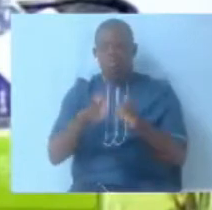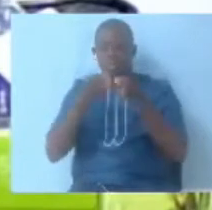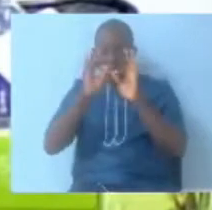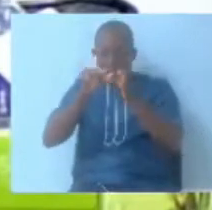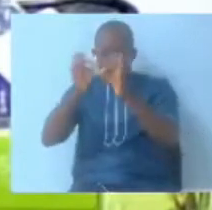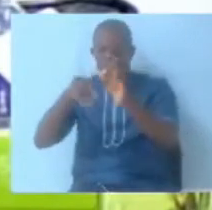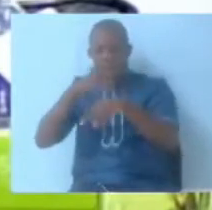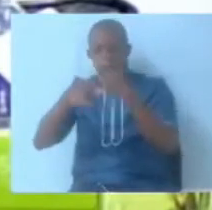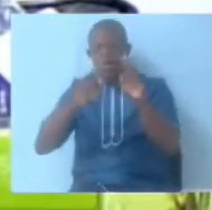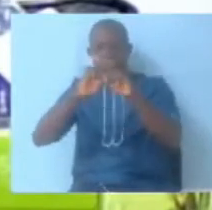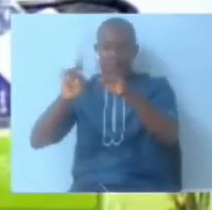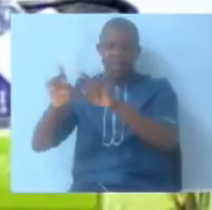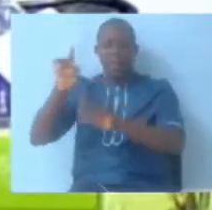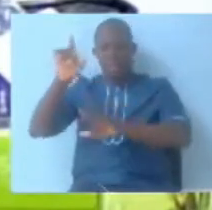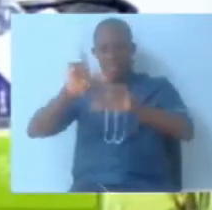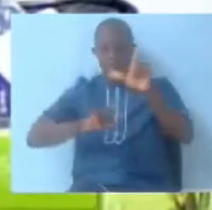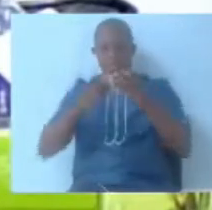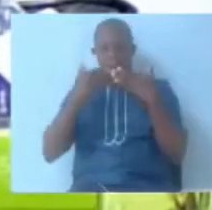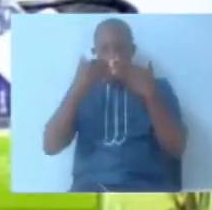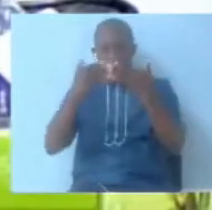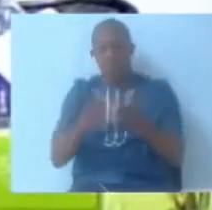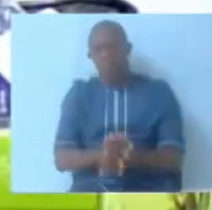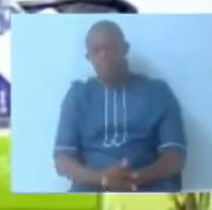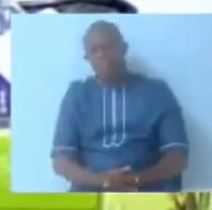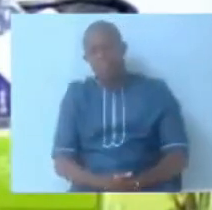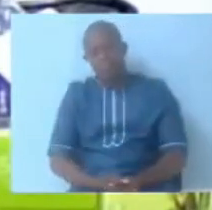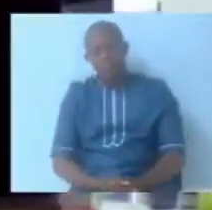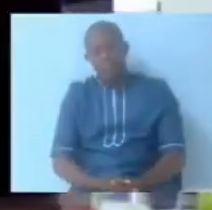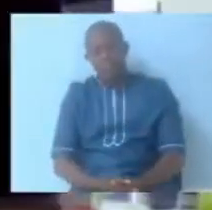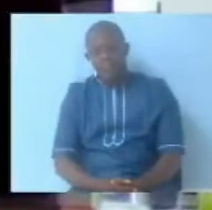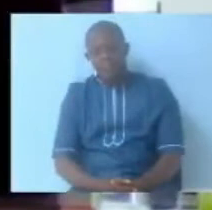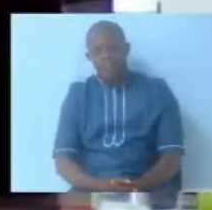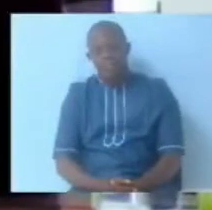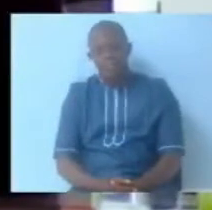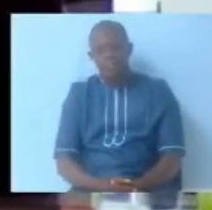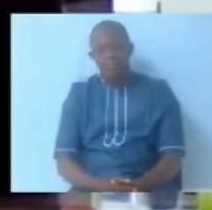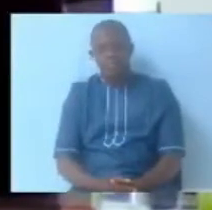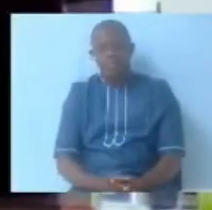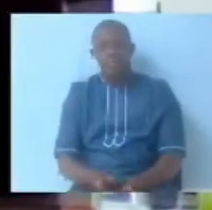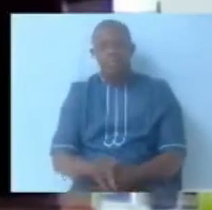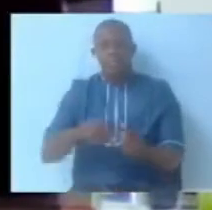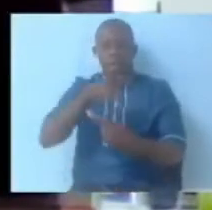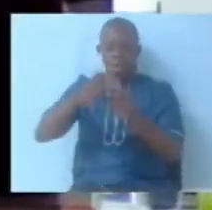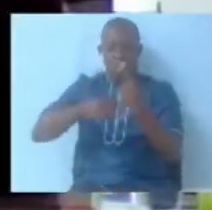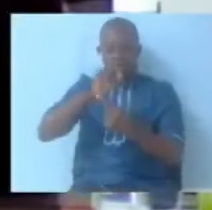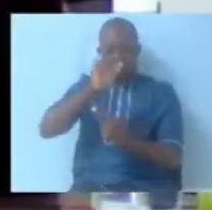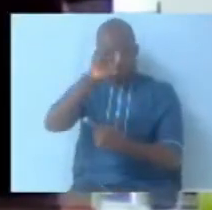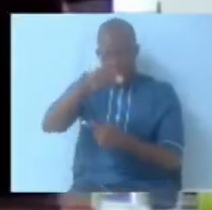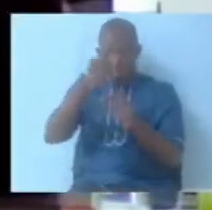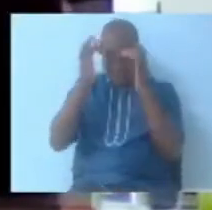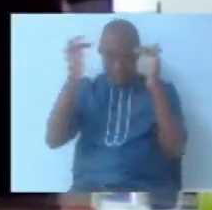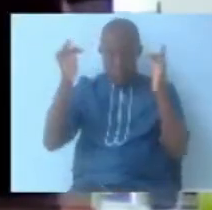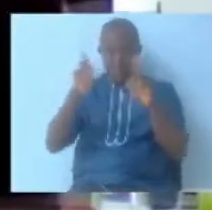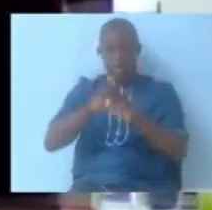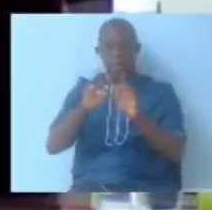silolu ni makamu luti ngamenu soto karango ni londo la karola. In terms of your experience as a private legal practitioner,